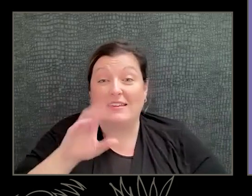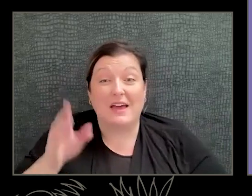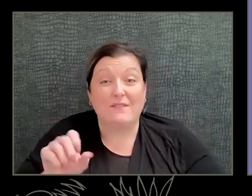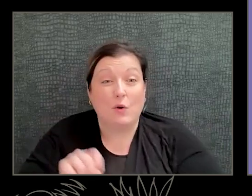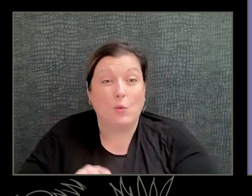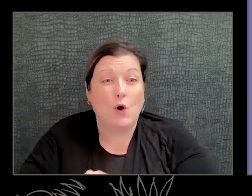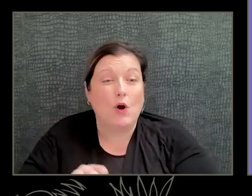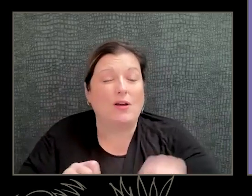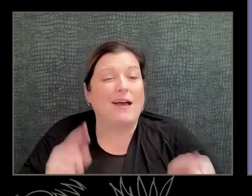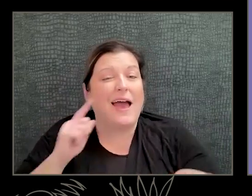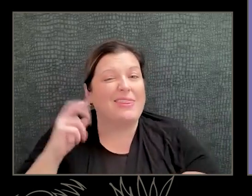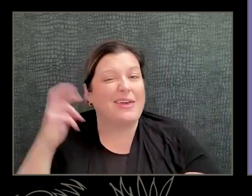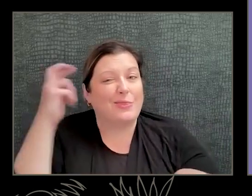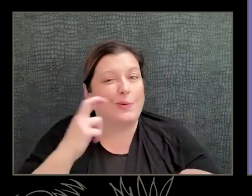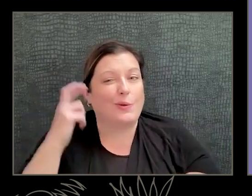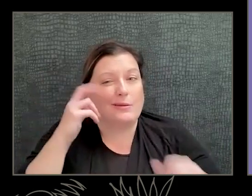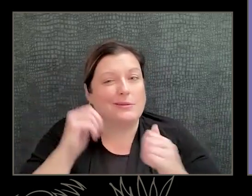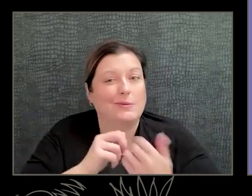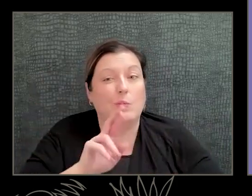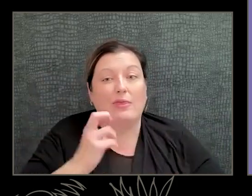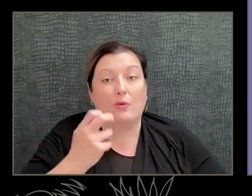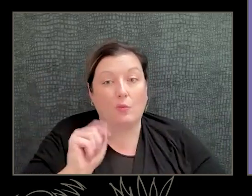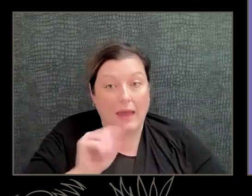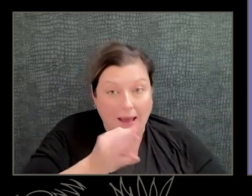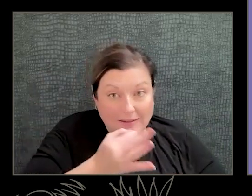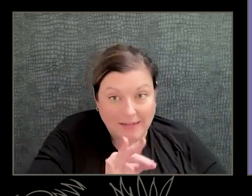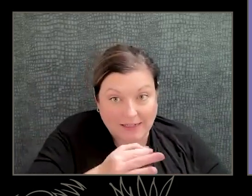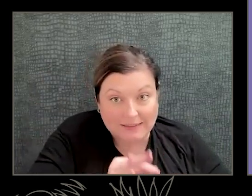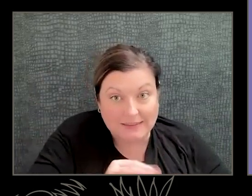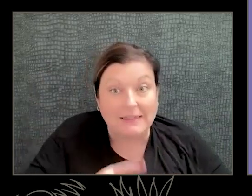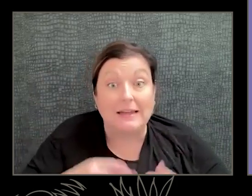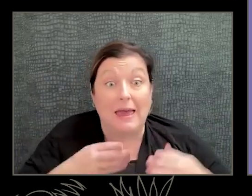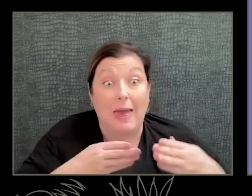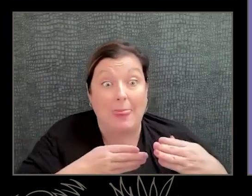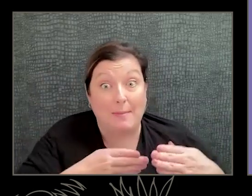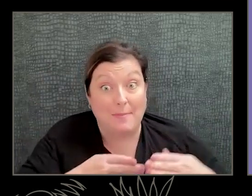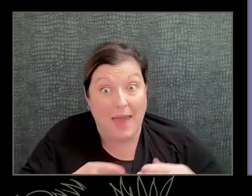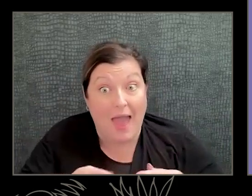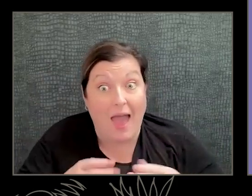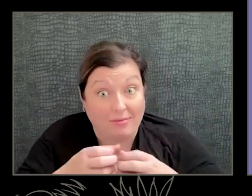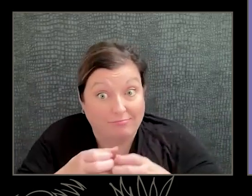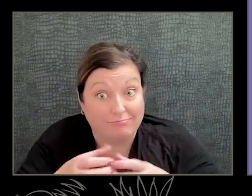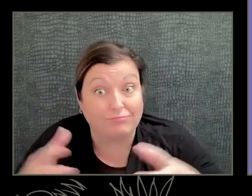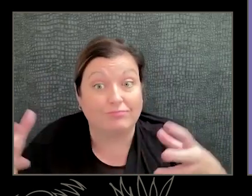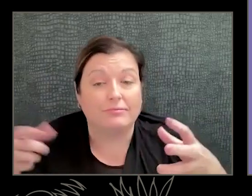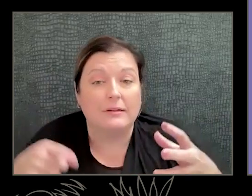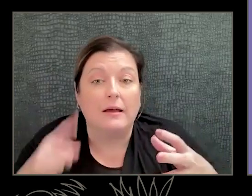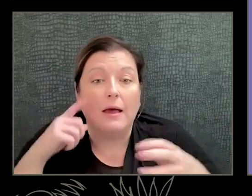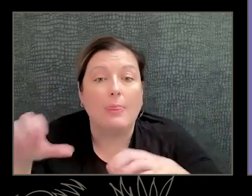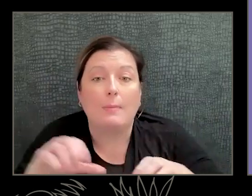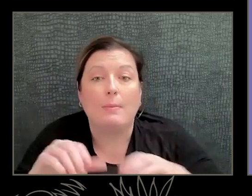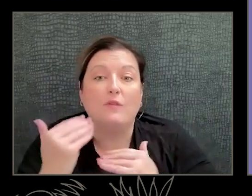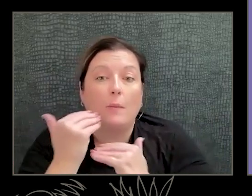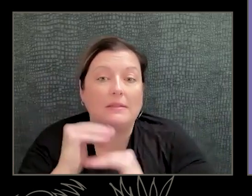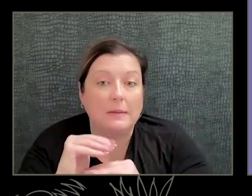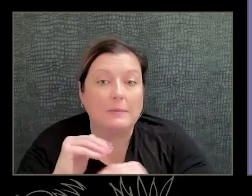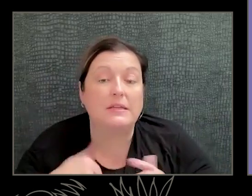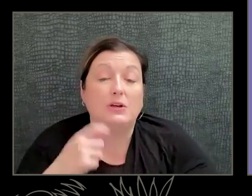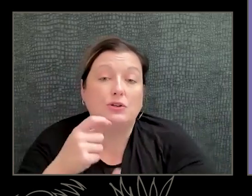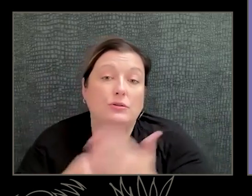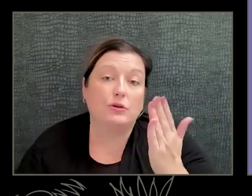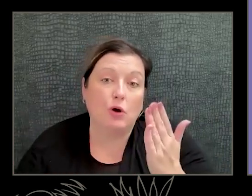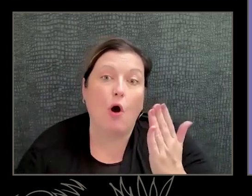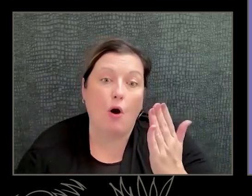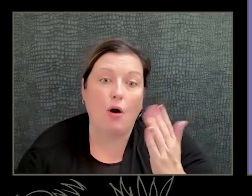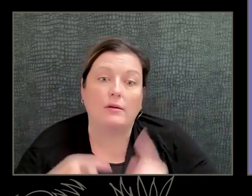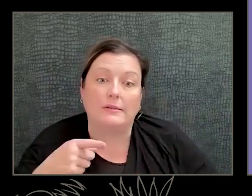that with React 19 and the path that it's going down, the performance limitations and the cost are getting